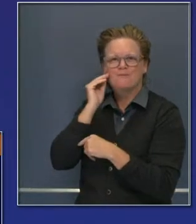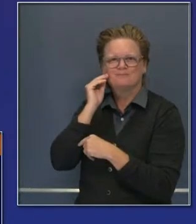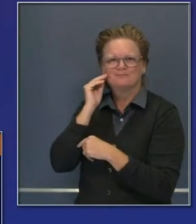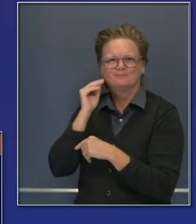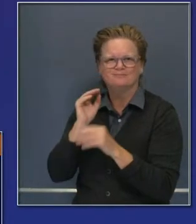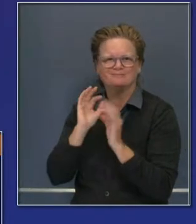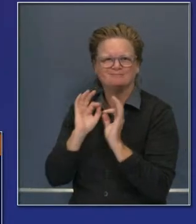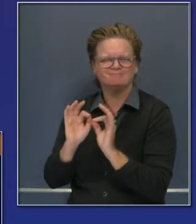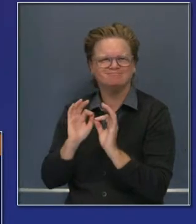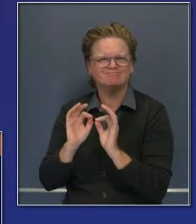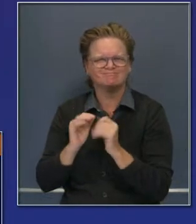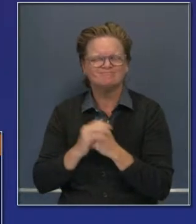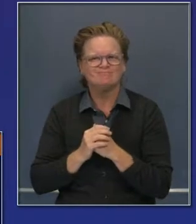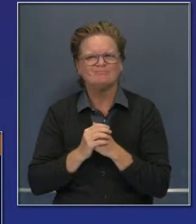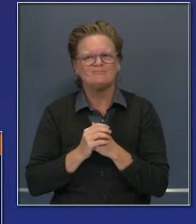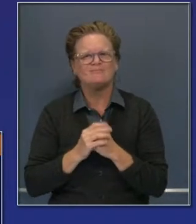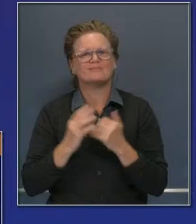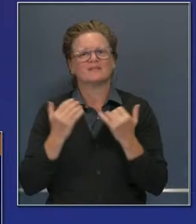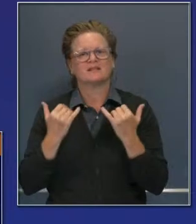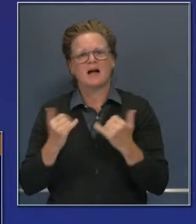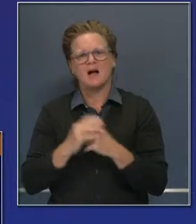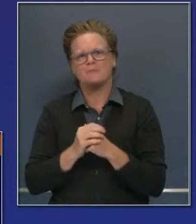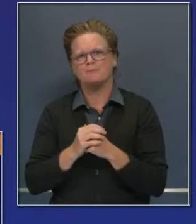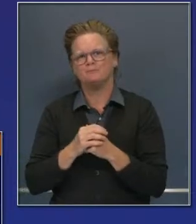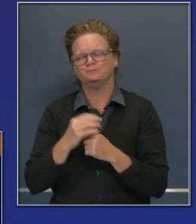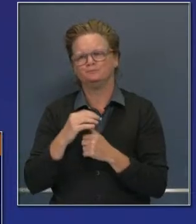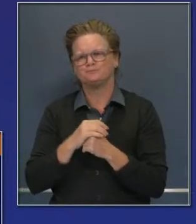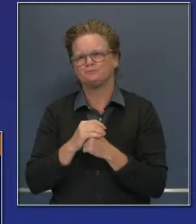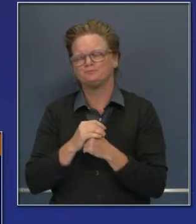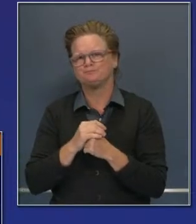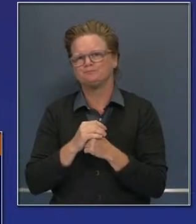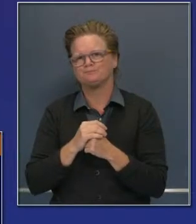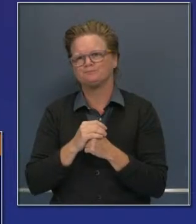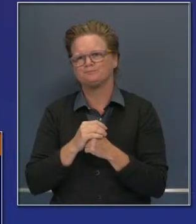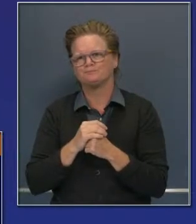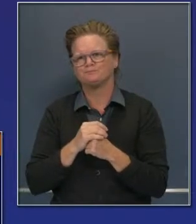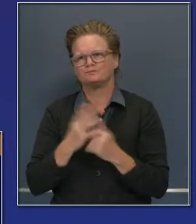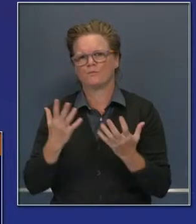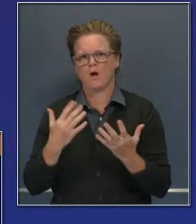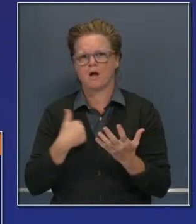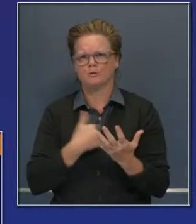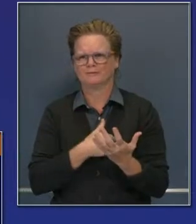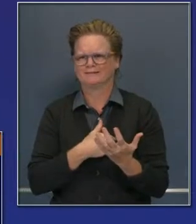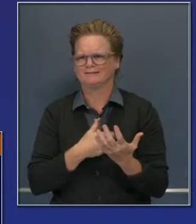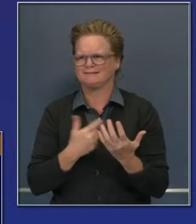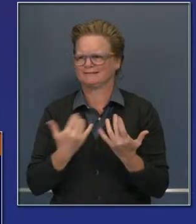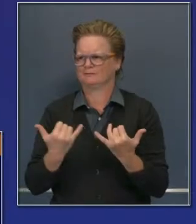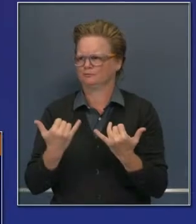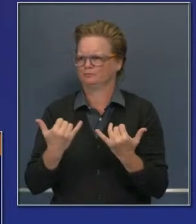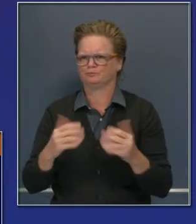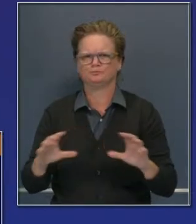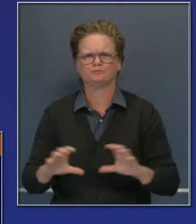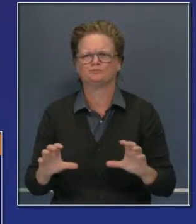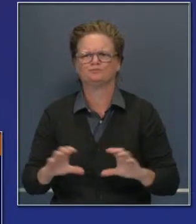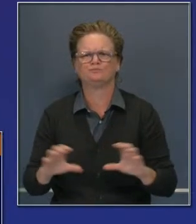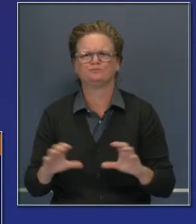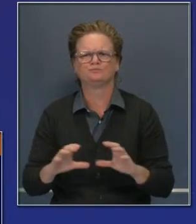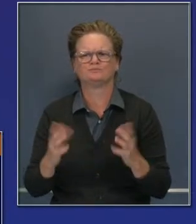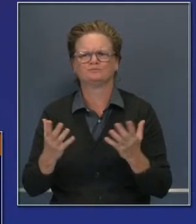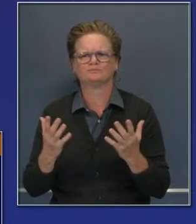are underway, the work we have to do is self-evident as it relates to unemployment and